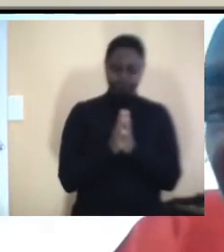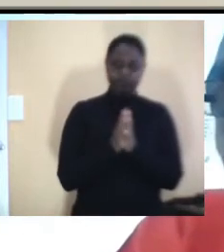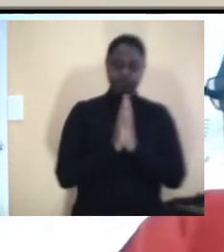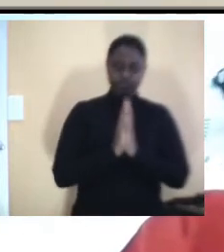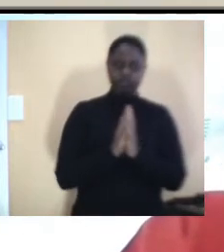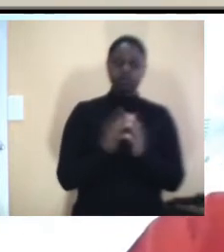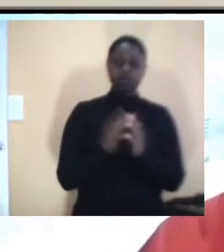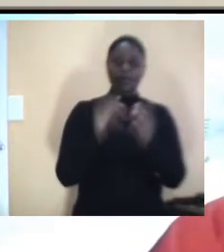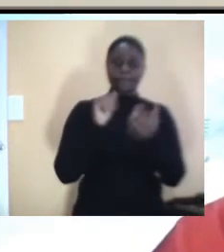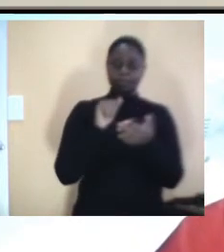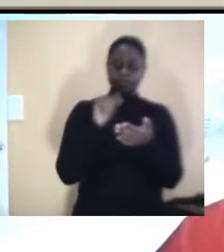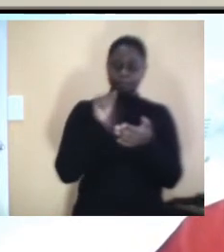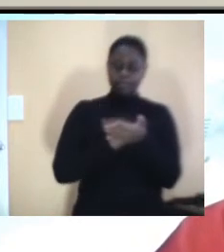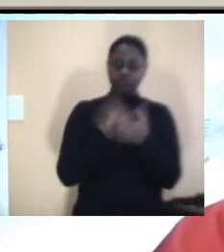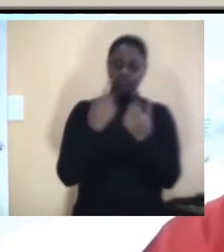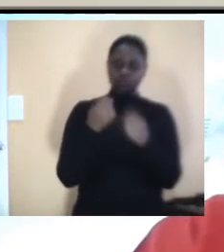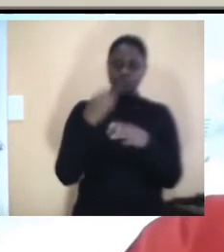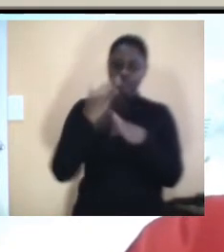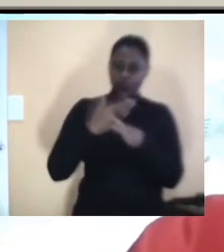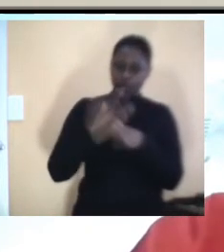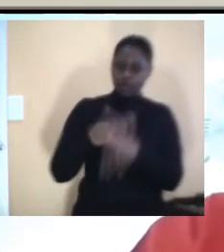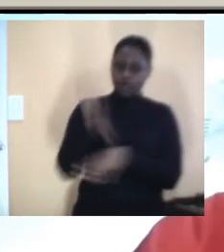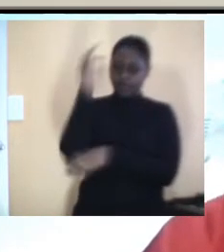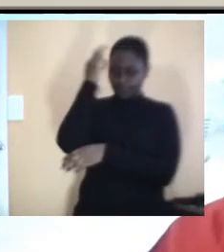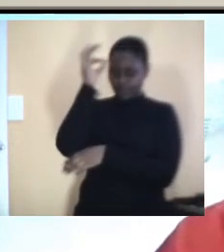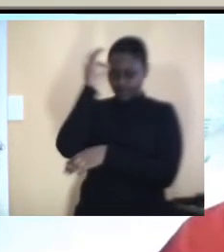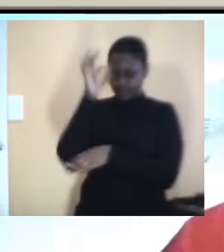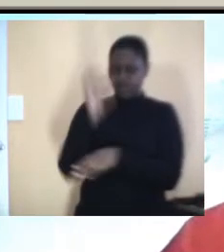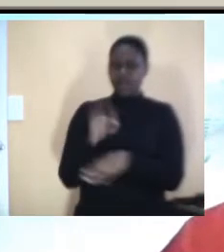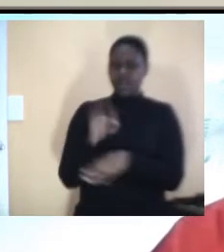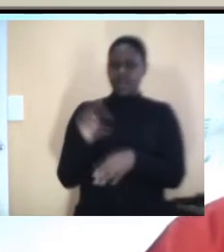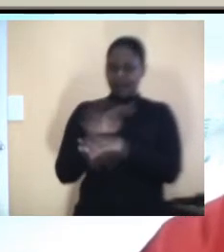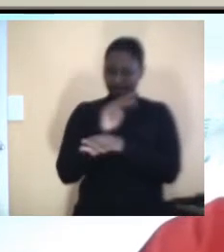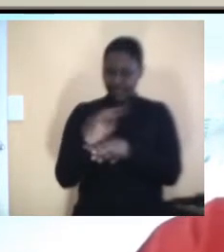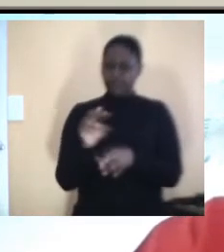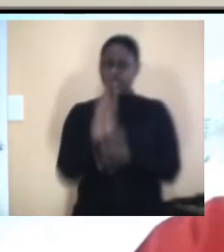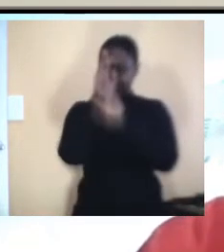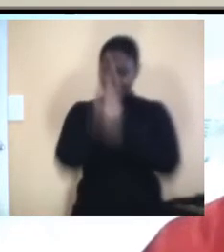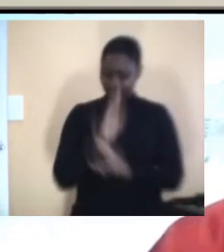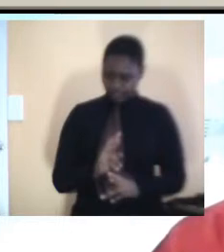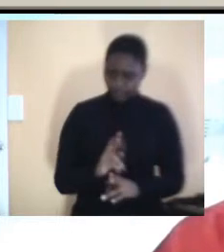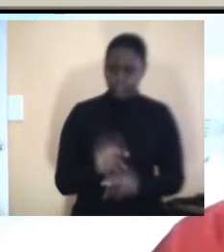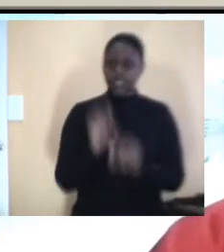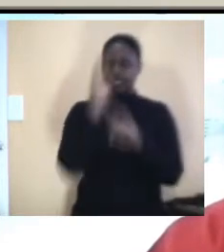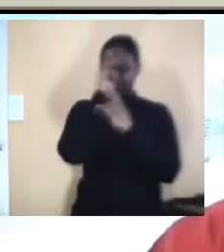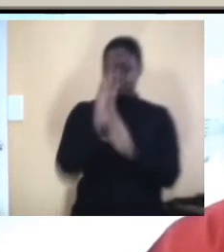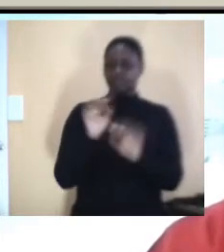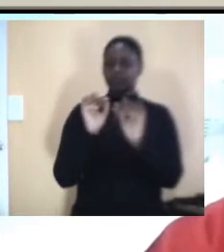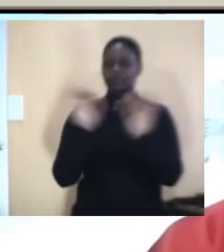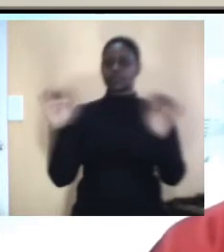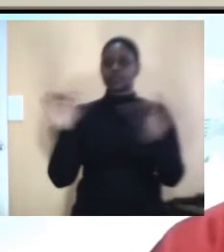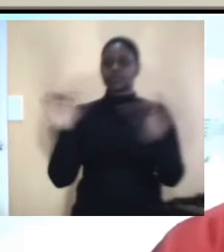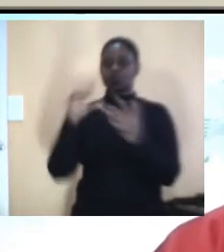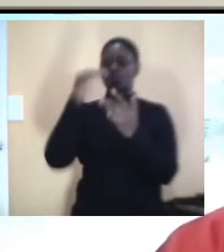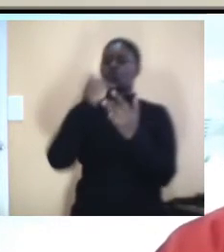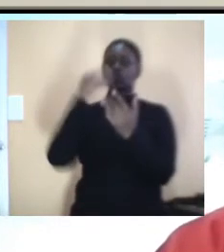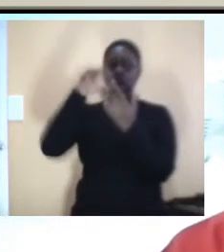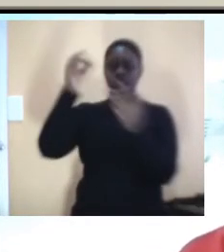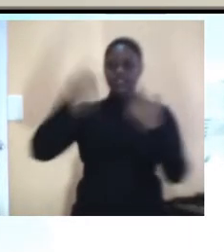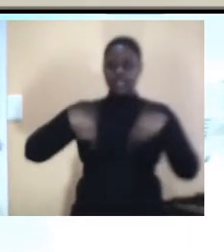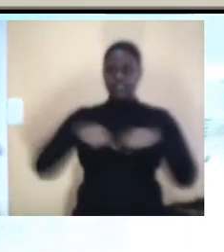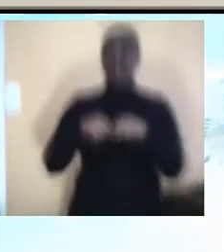awenzi umsebenzi kahulumeni ngobukhulu bunono nangenhlonipho nokuhlonipha abantu abasikhethile. Ngiyabonga,